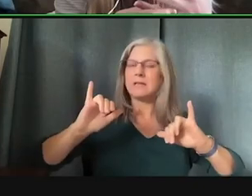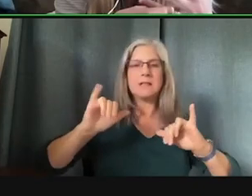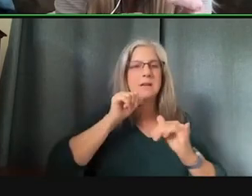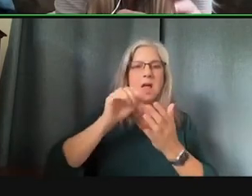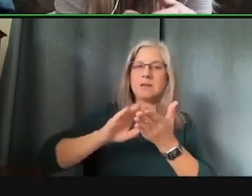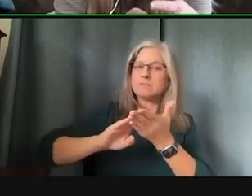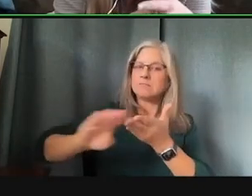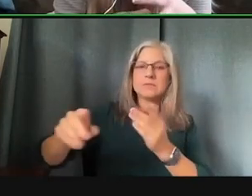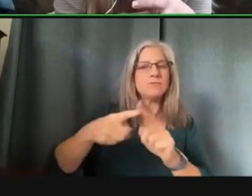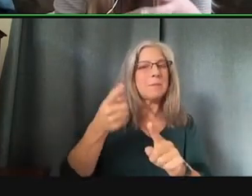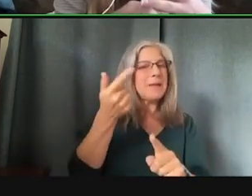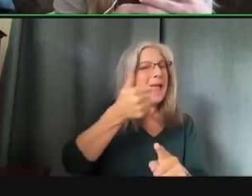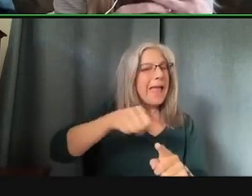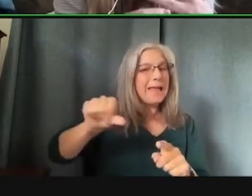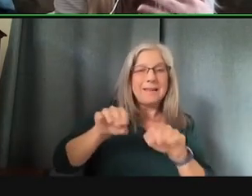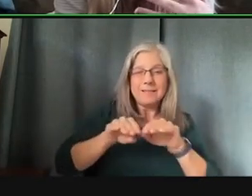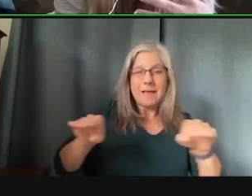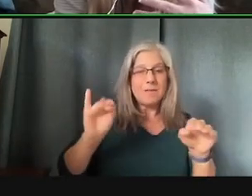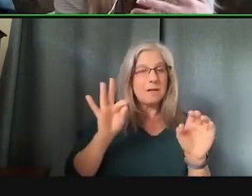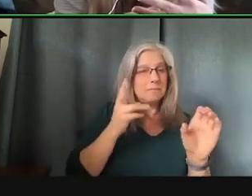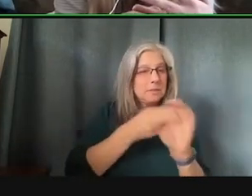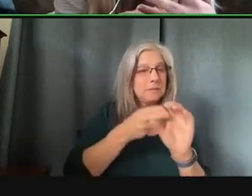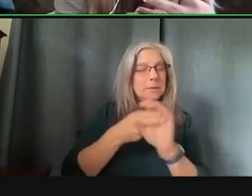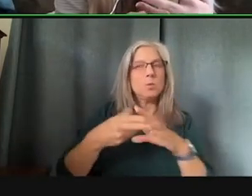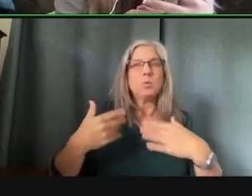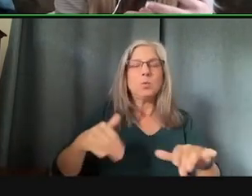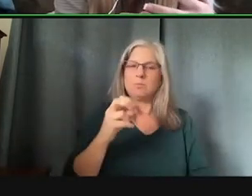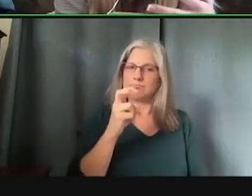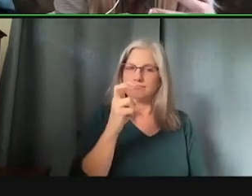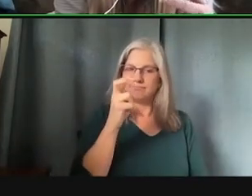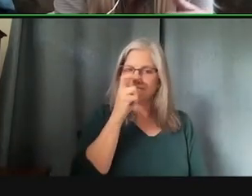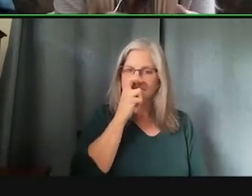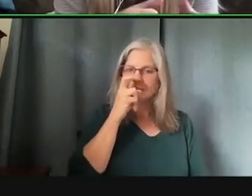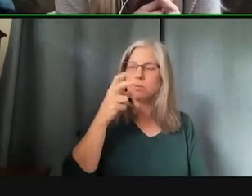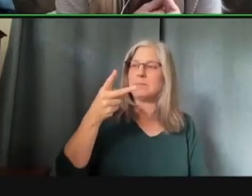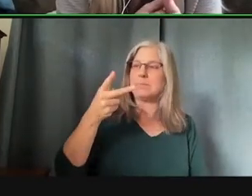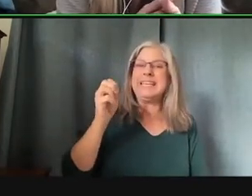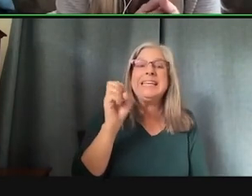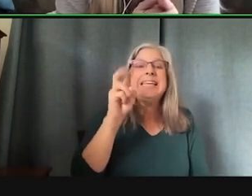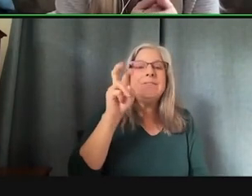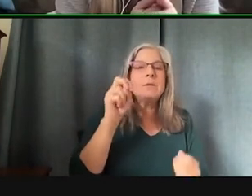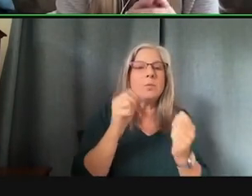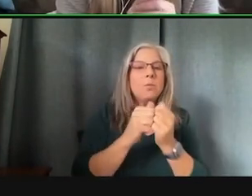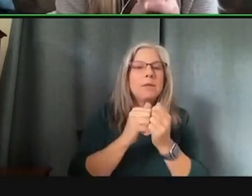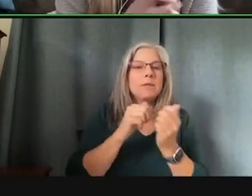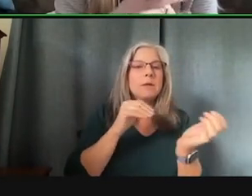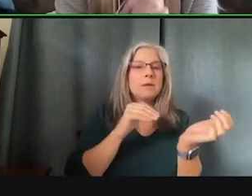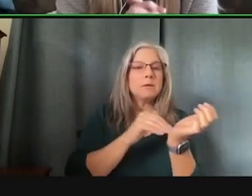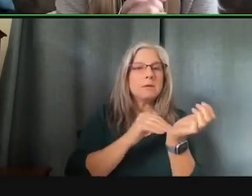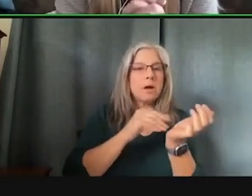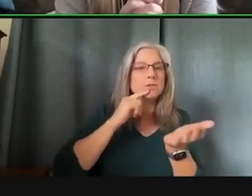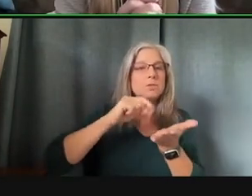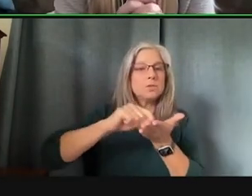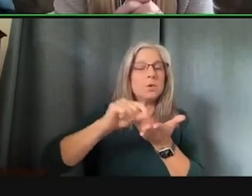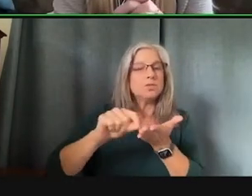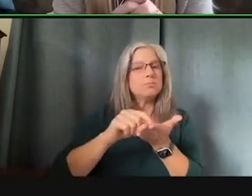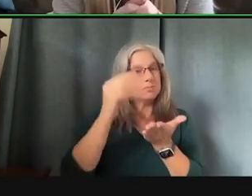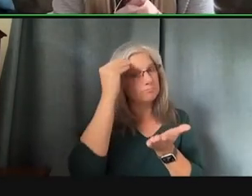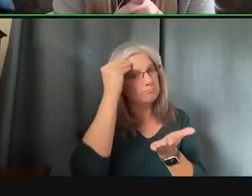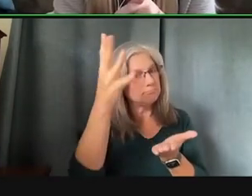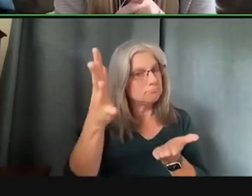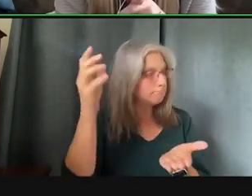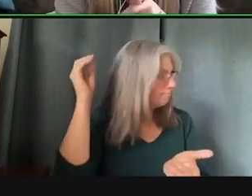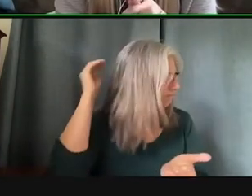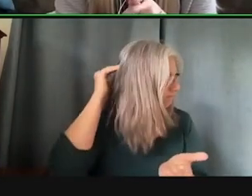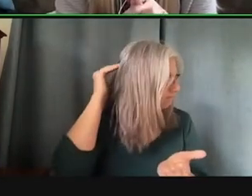from any level of participation in PE tests, even with doctor's notes. So just know that that's something that if